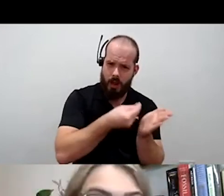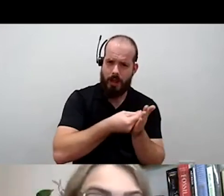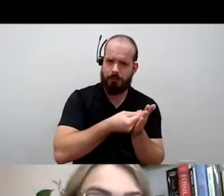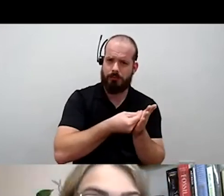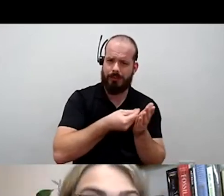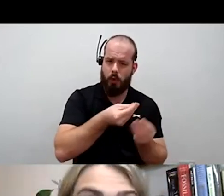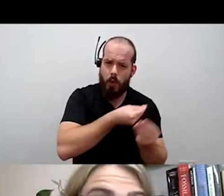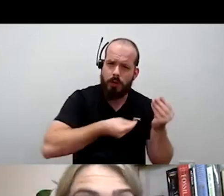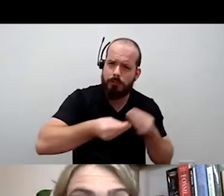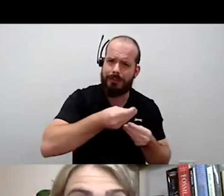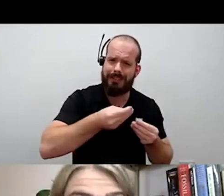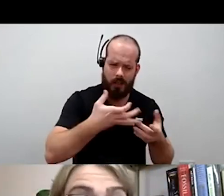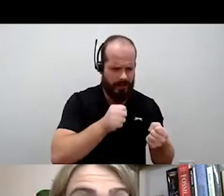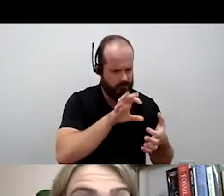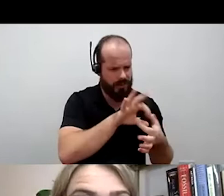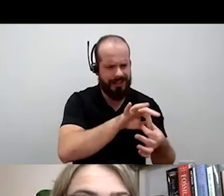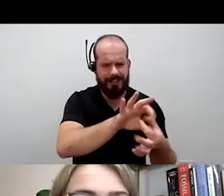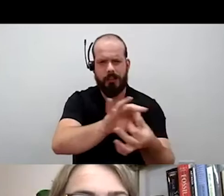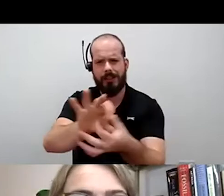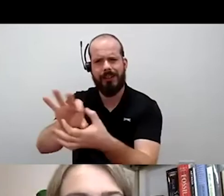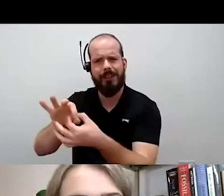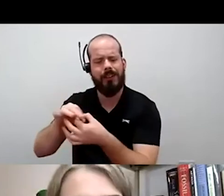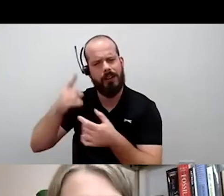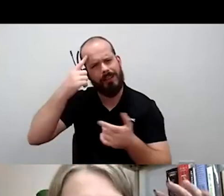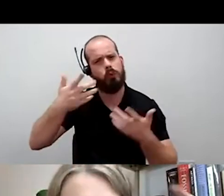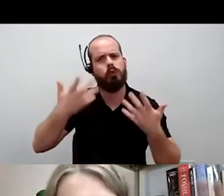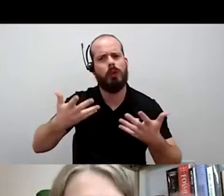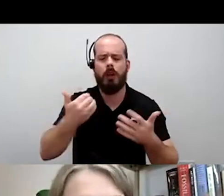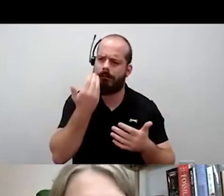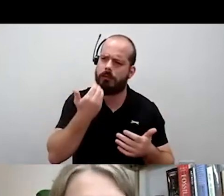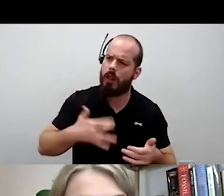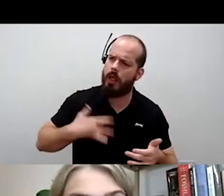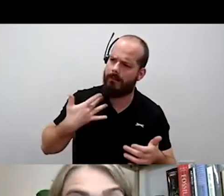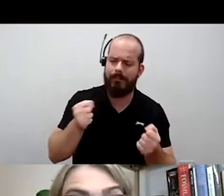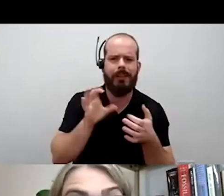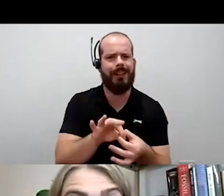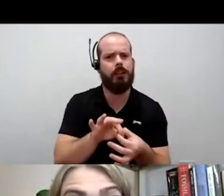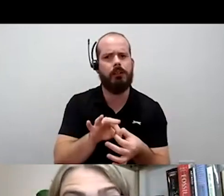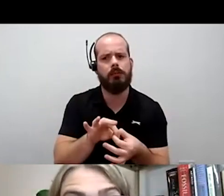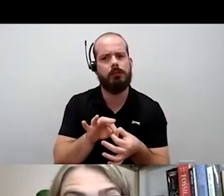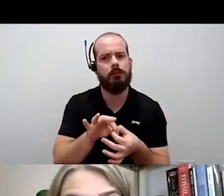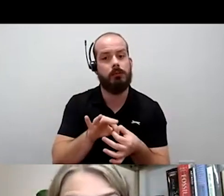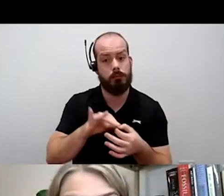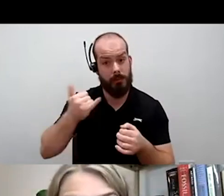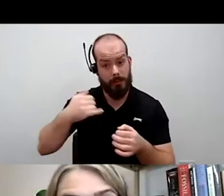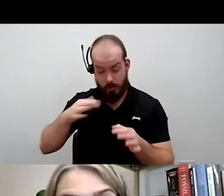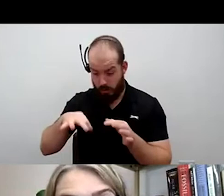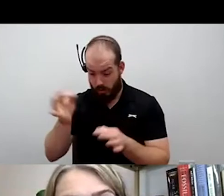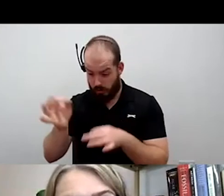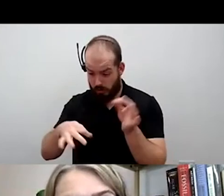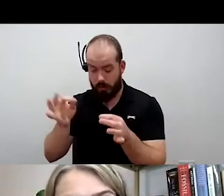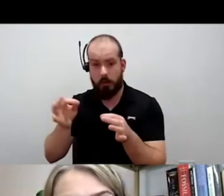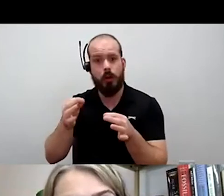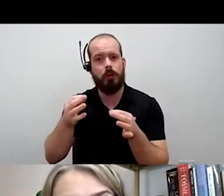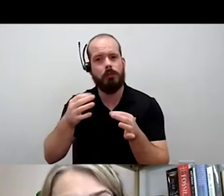parts or considerations in the way we run society, how if we unravel some of those knots, maybe we can unravel this seemingly